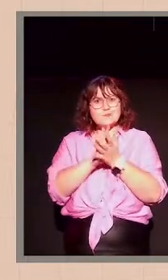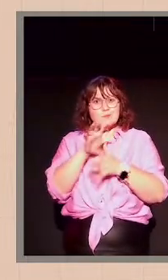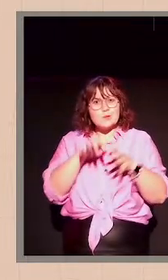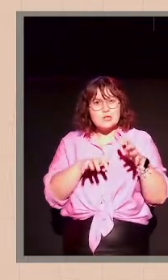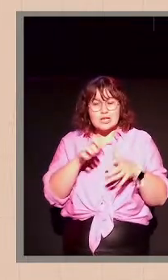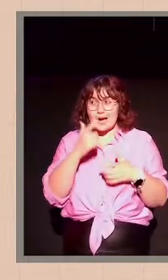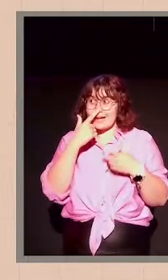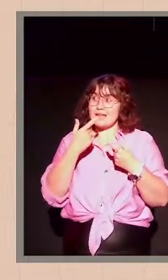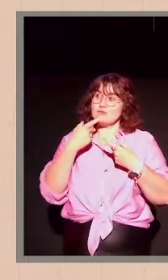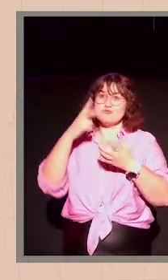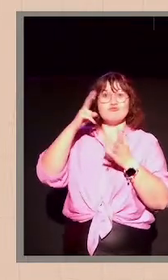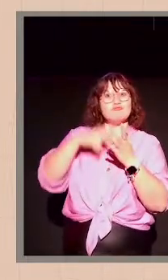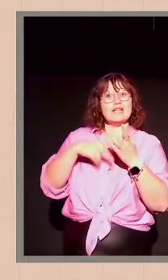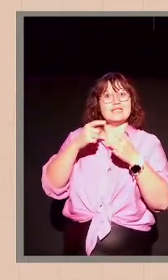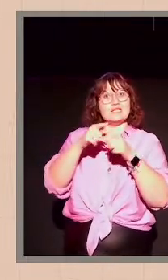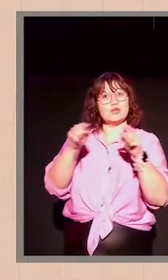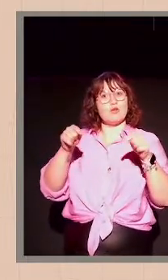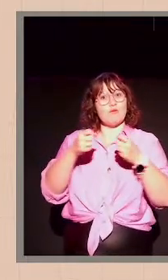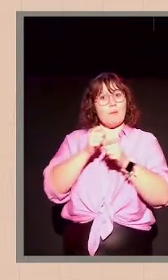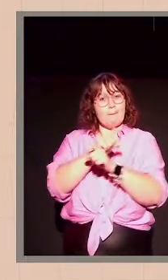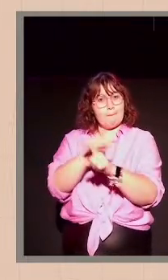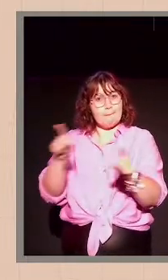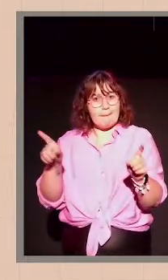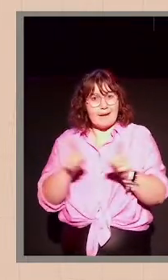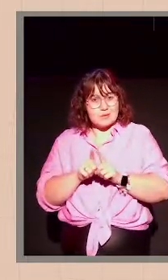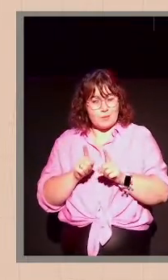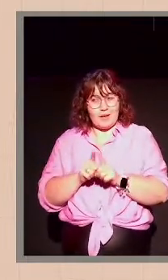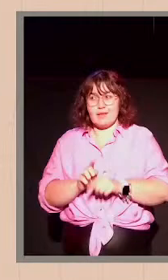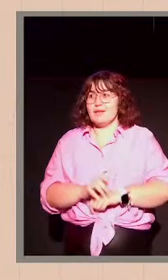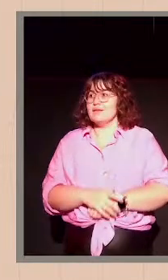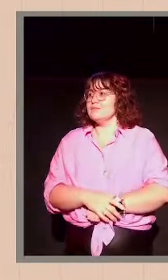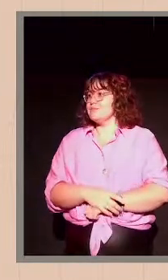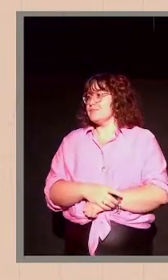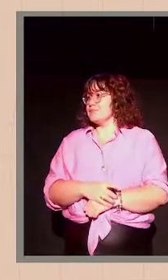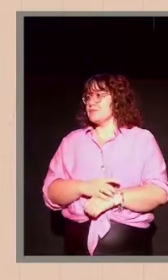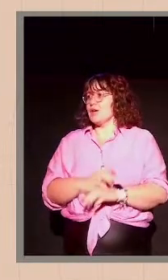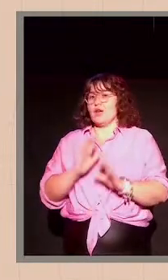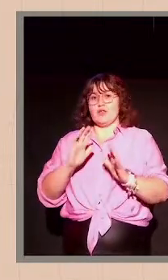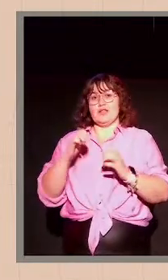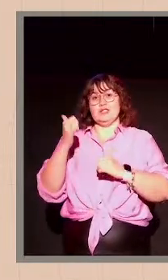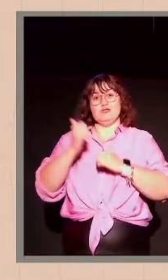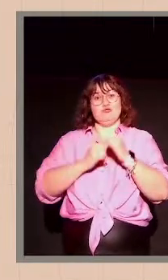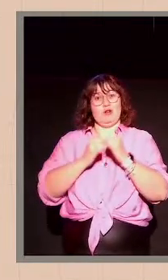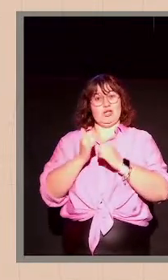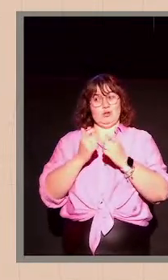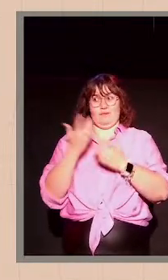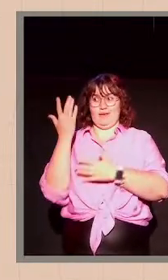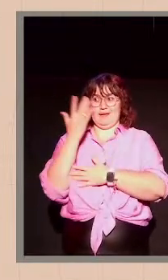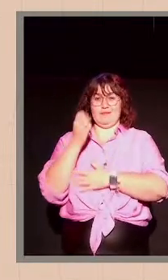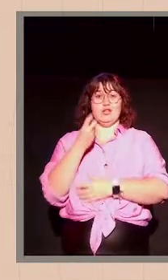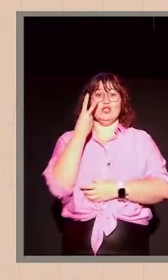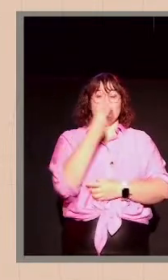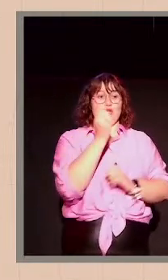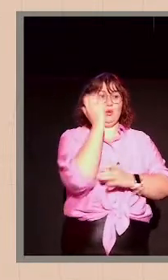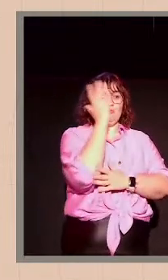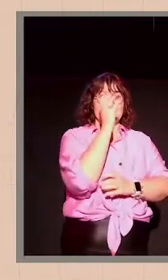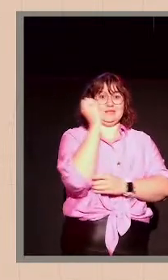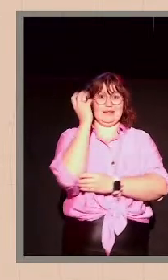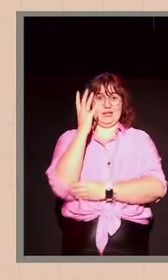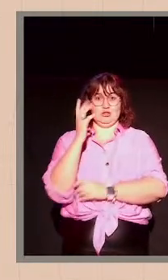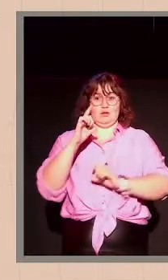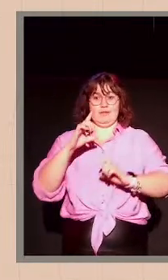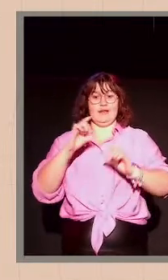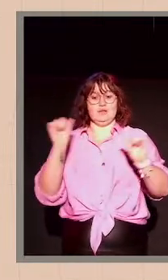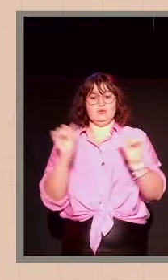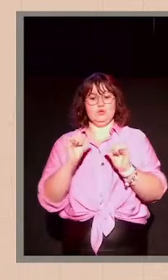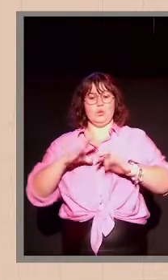room as and when they come up. The format of the evening, we've got 3 presentations, so we're going to have 2 presentations, then we'll do a short